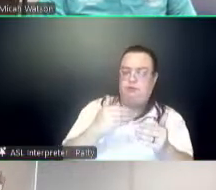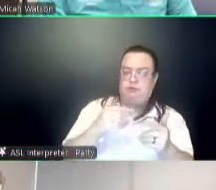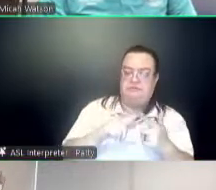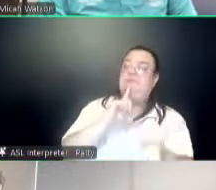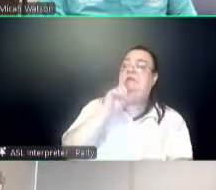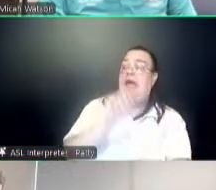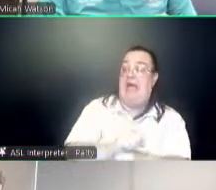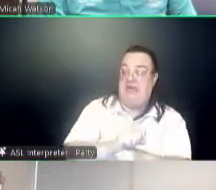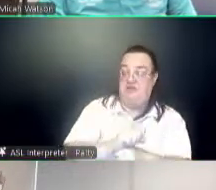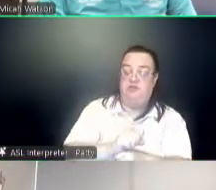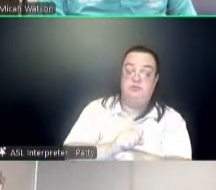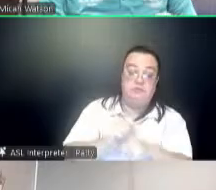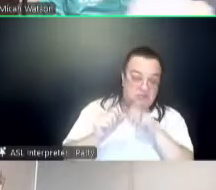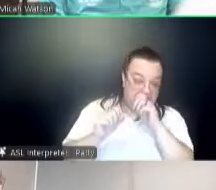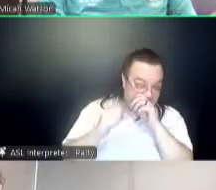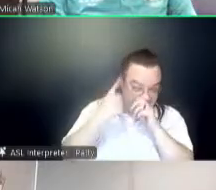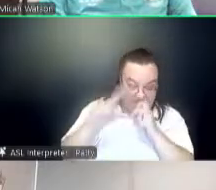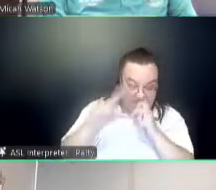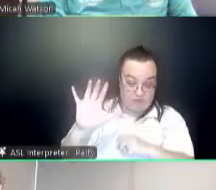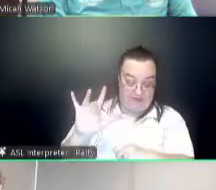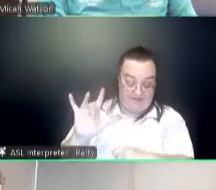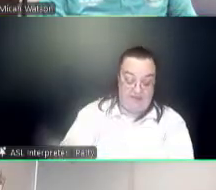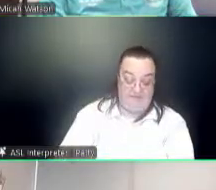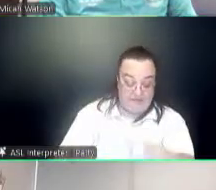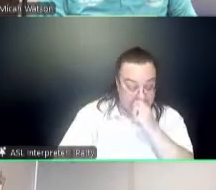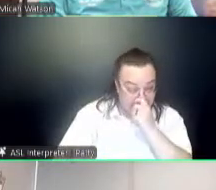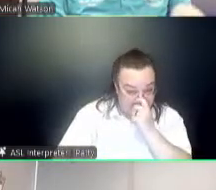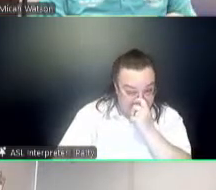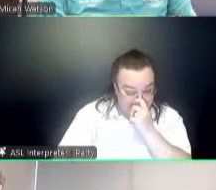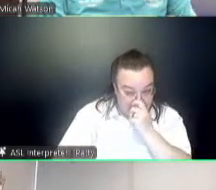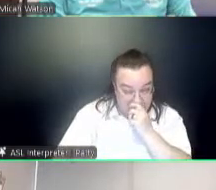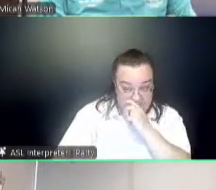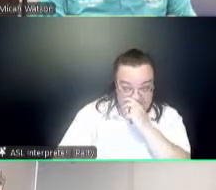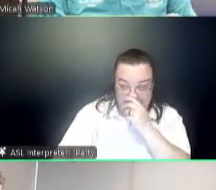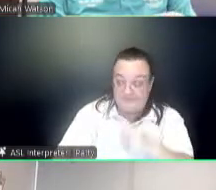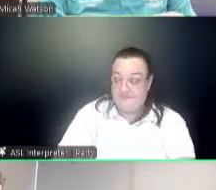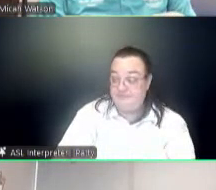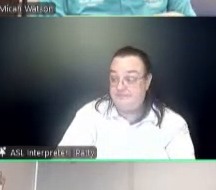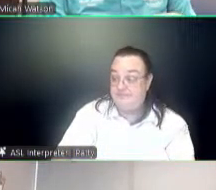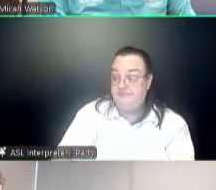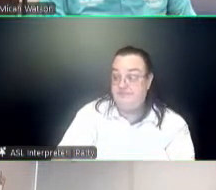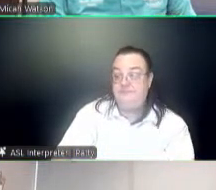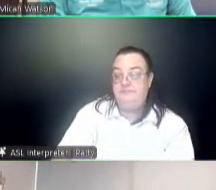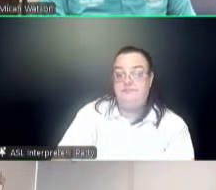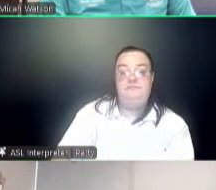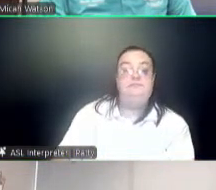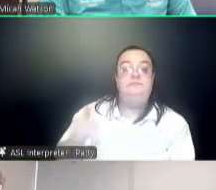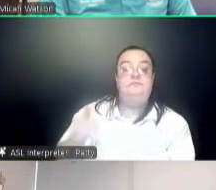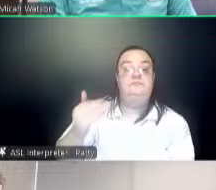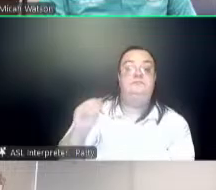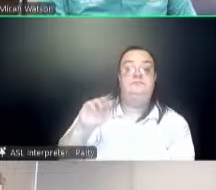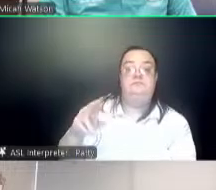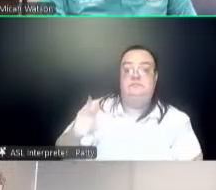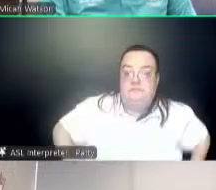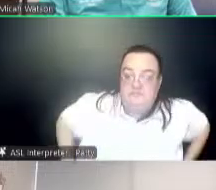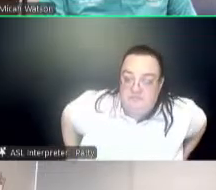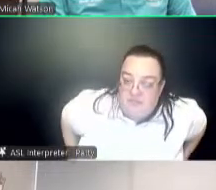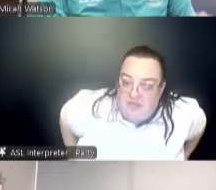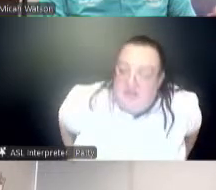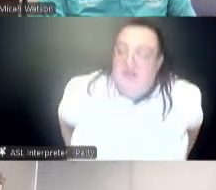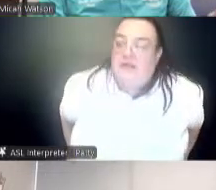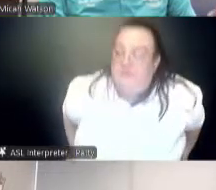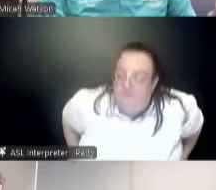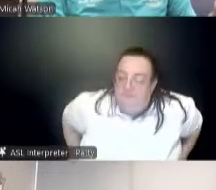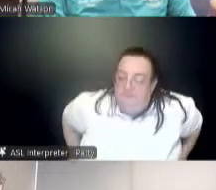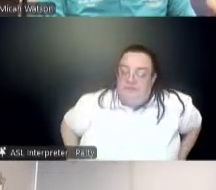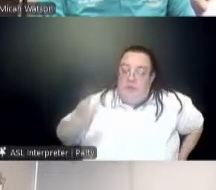for 25. Mm-hmm. Go ahead, Mr. Galloway. Okay. As we go to I have a question. I have a statement more than a